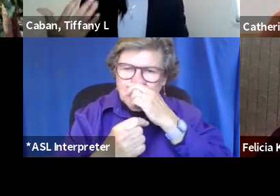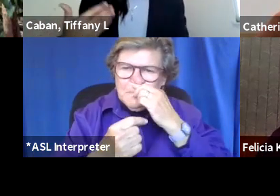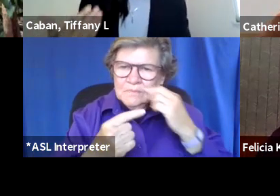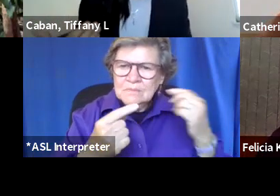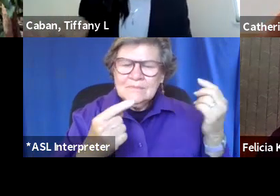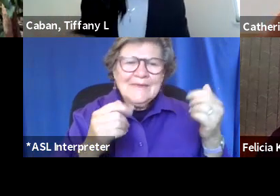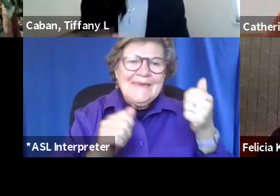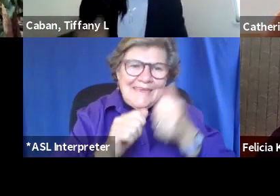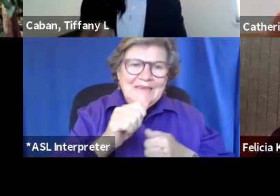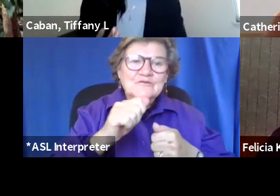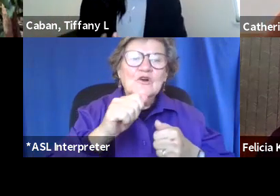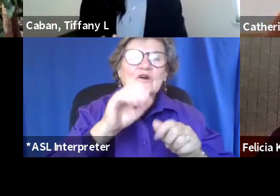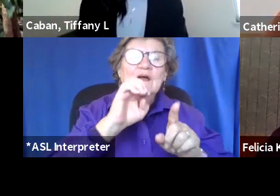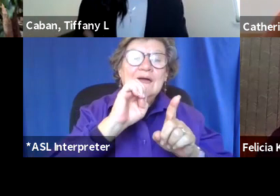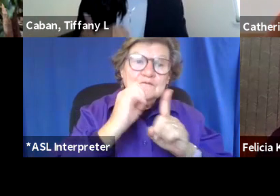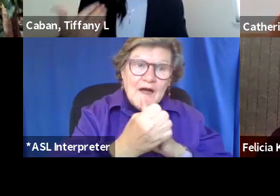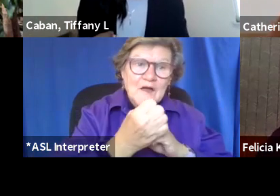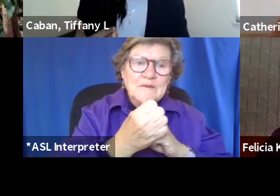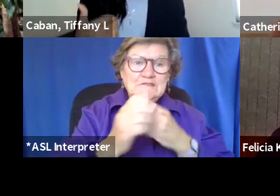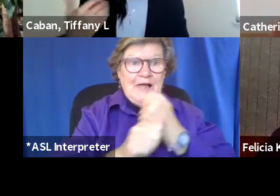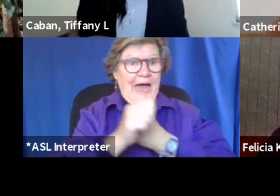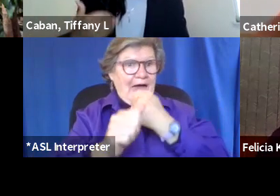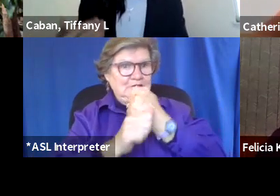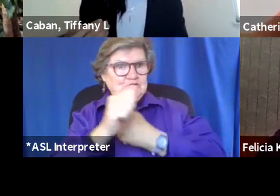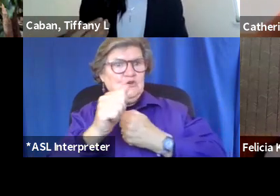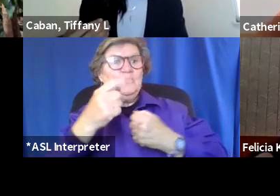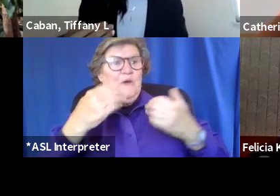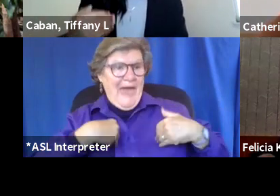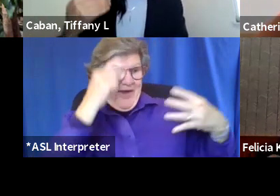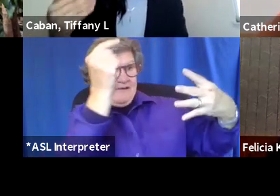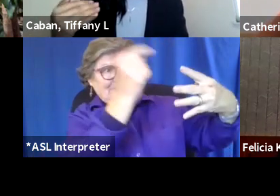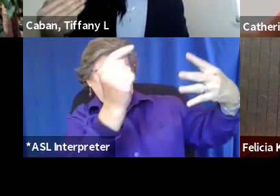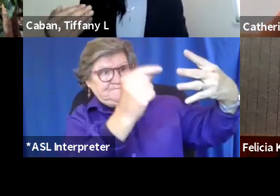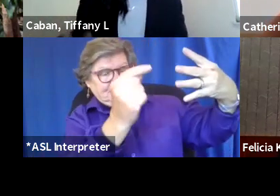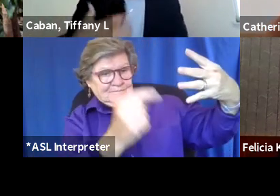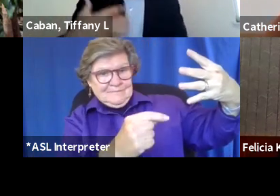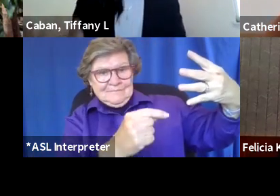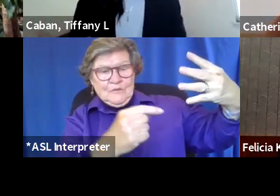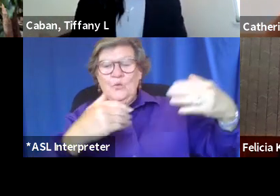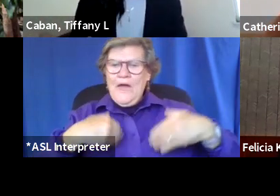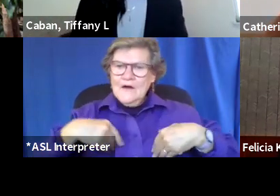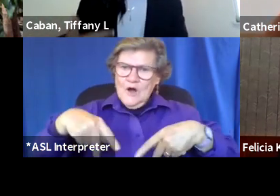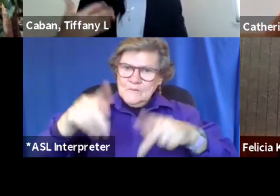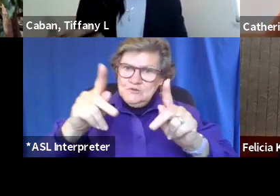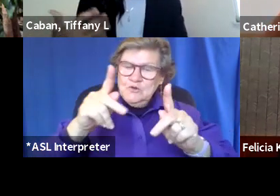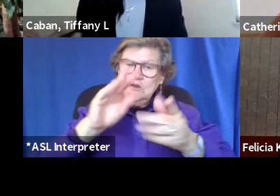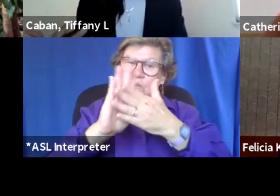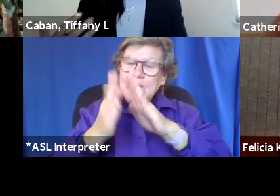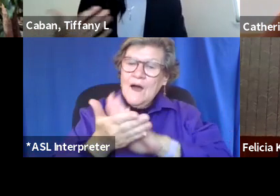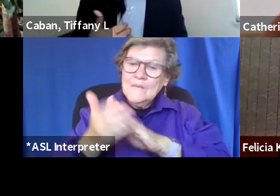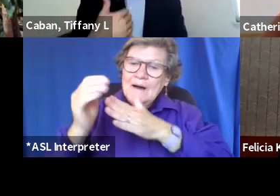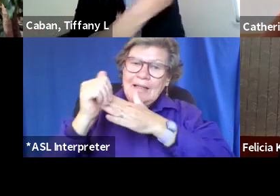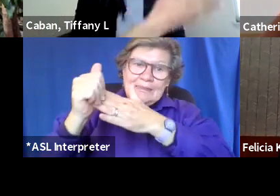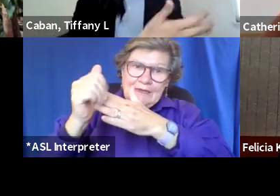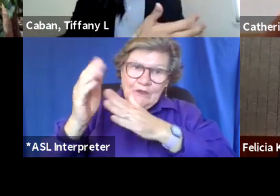every environmental hazard that exists around the city. So we have a real opportunity here to be a leader and a model. We have been a leader in environmental